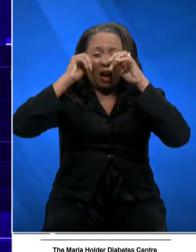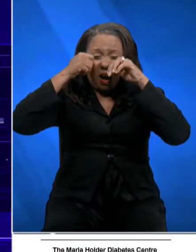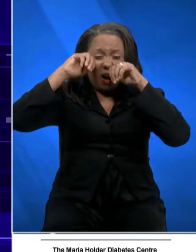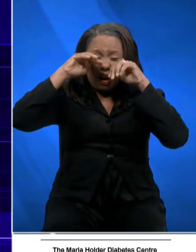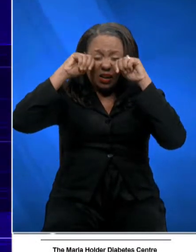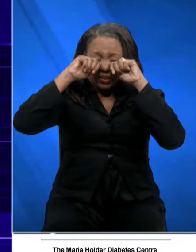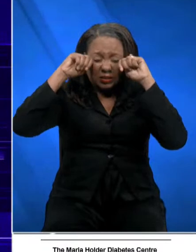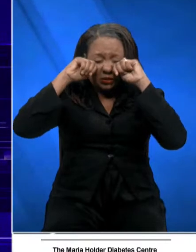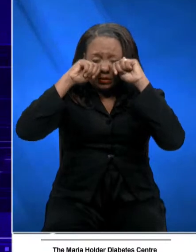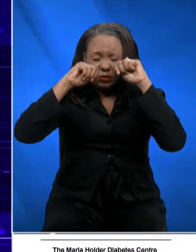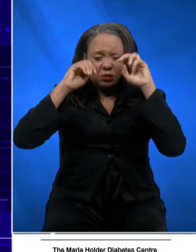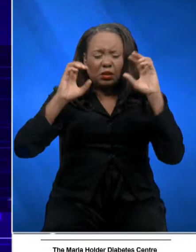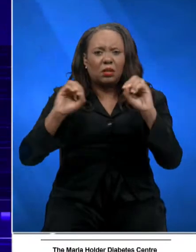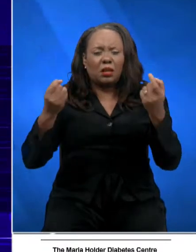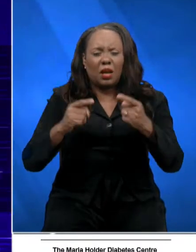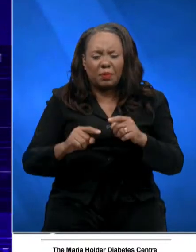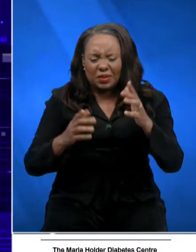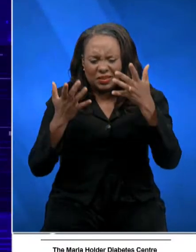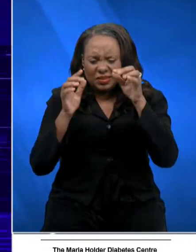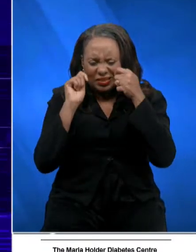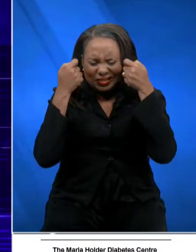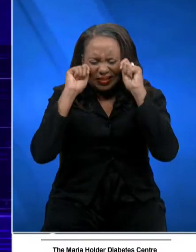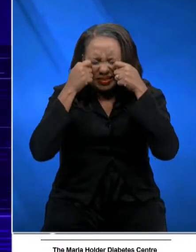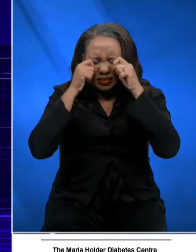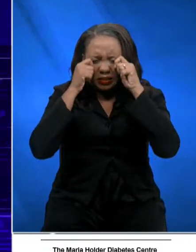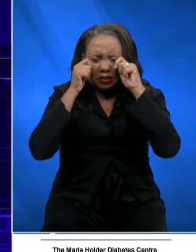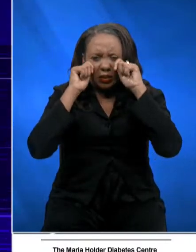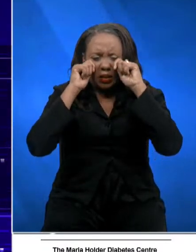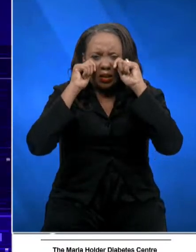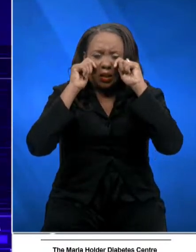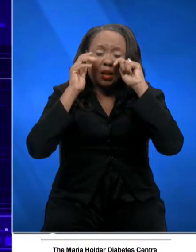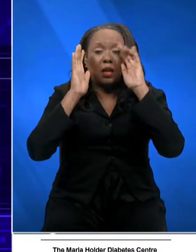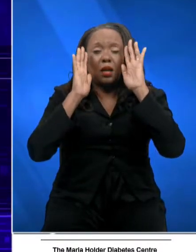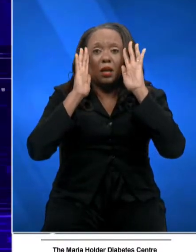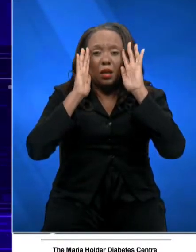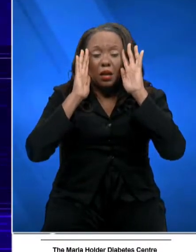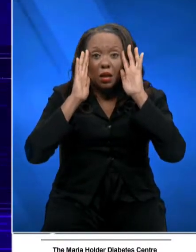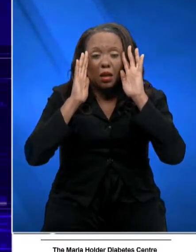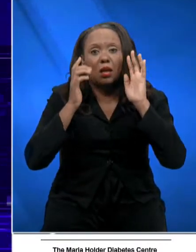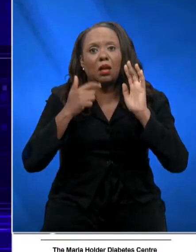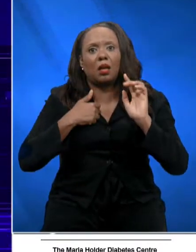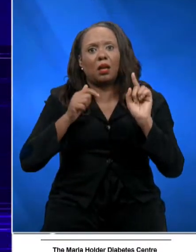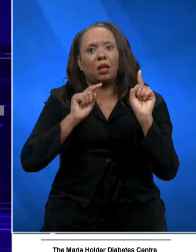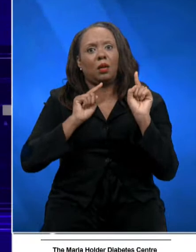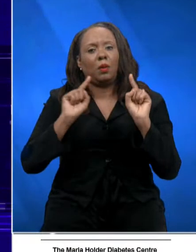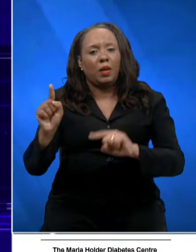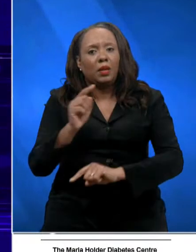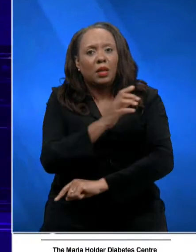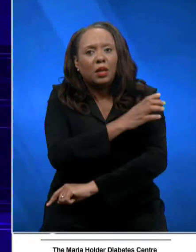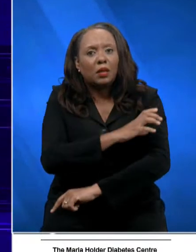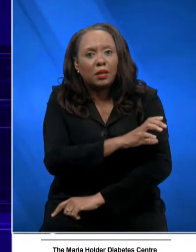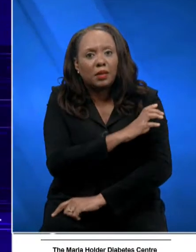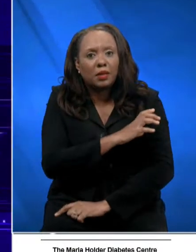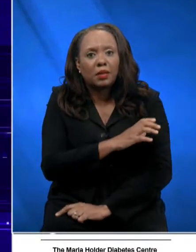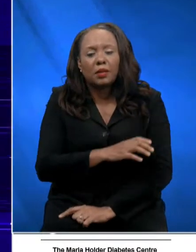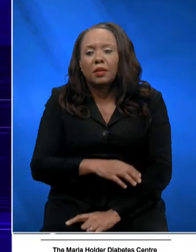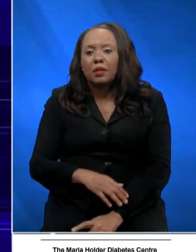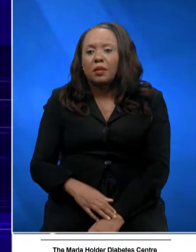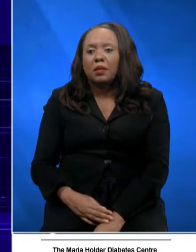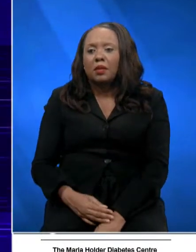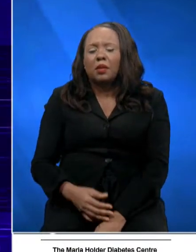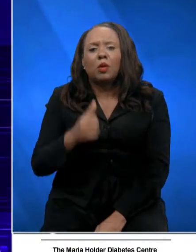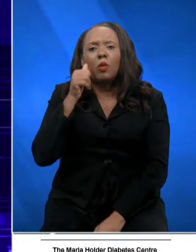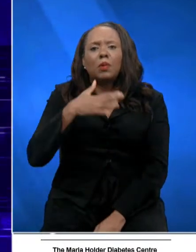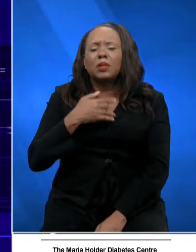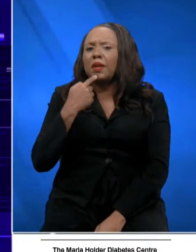not going anywhere. So I visit one of the local doctors' clinics, and the lady told me, I cannot see behind your eye,